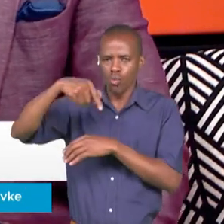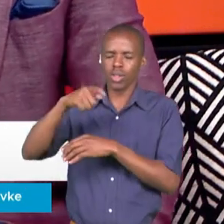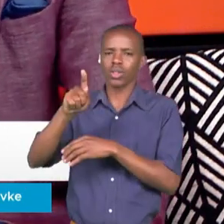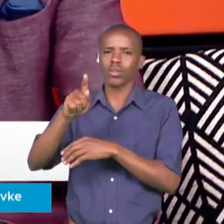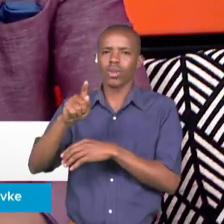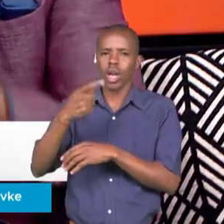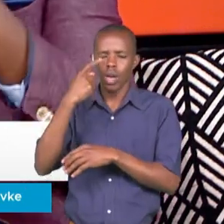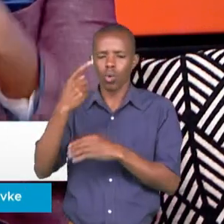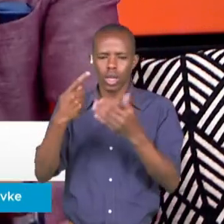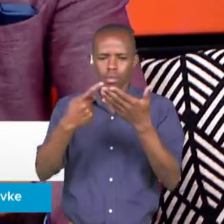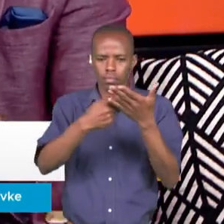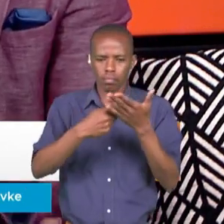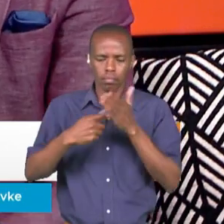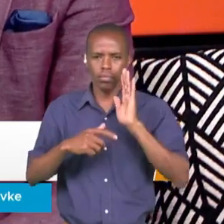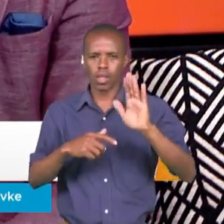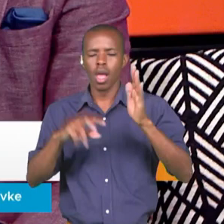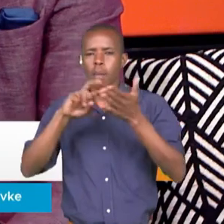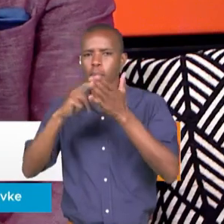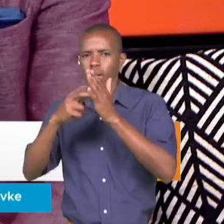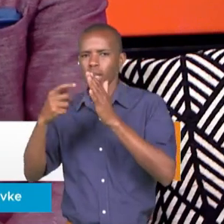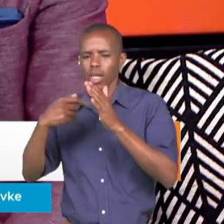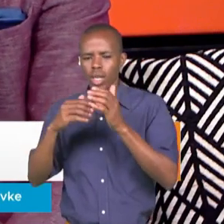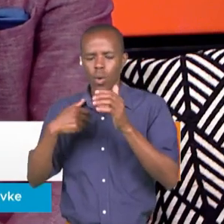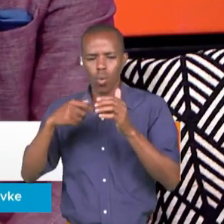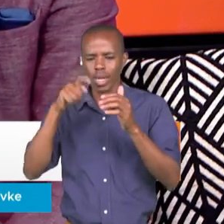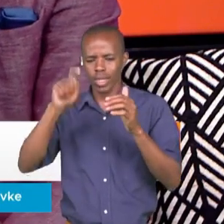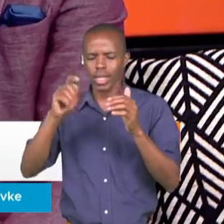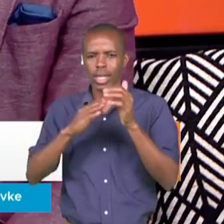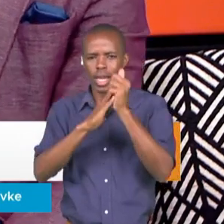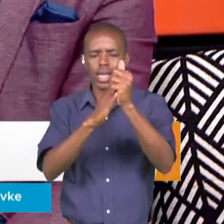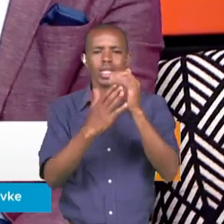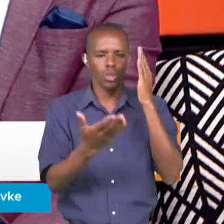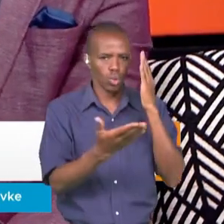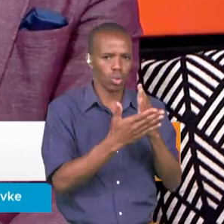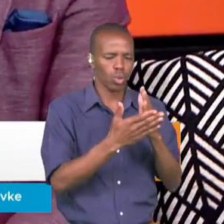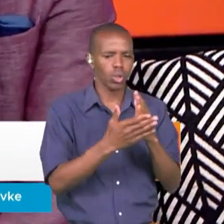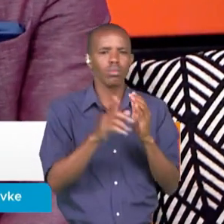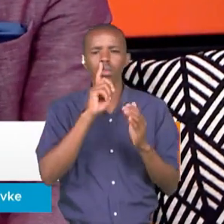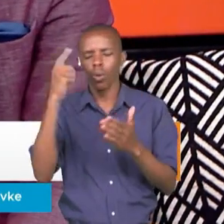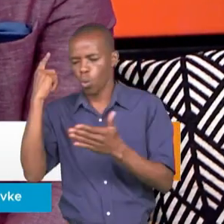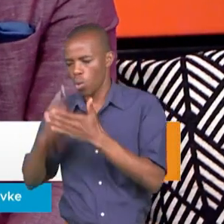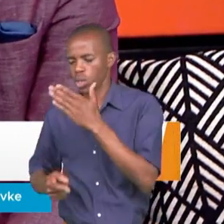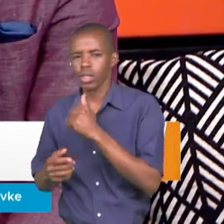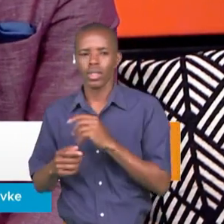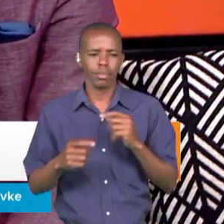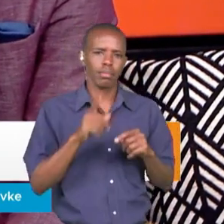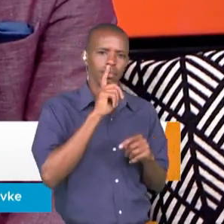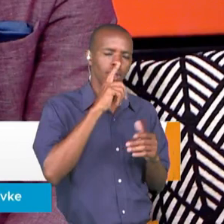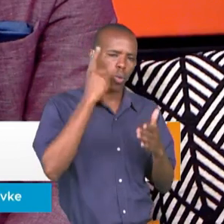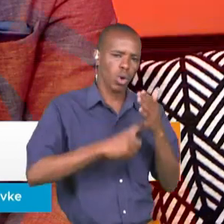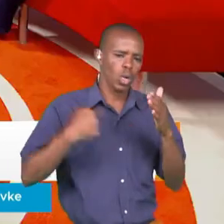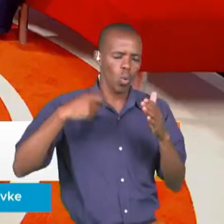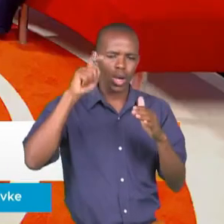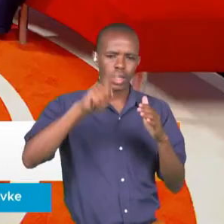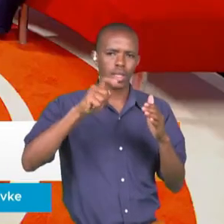your conversation, it clearly means that we need guidance. Very true. Yeah. Maybe, what do you have to say about this? Yes, I would say we need guidance.